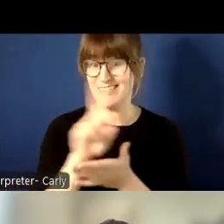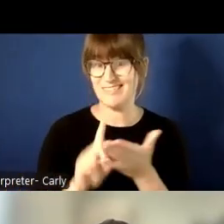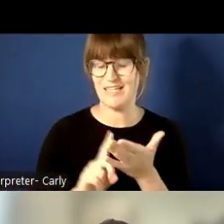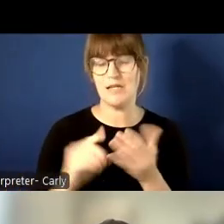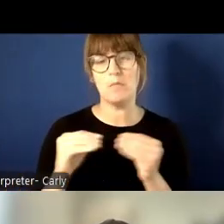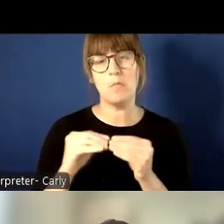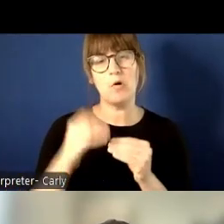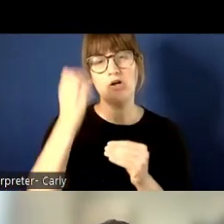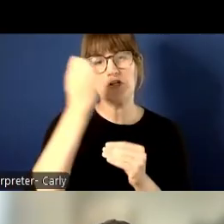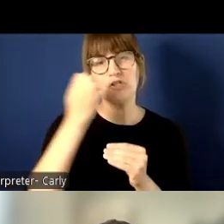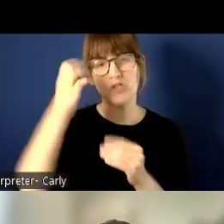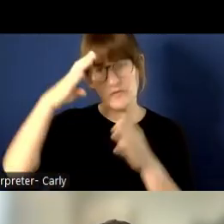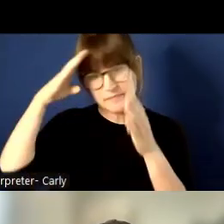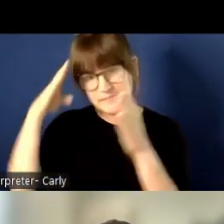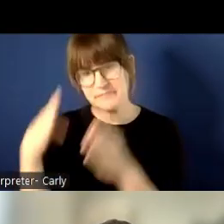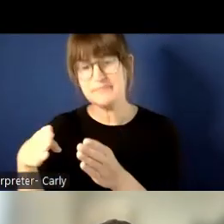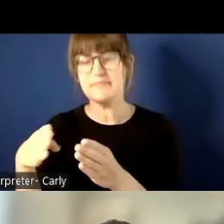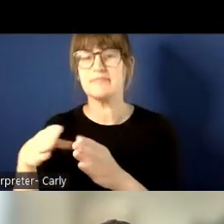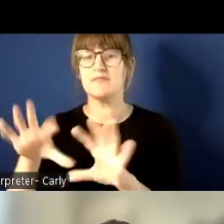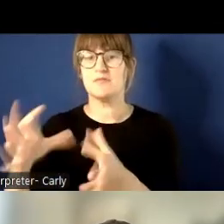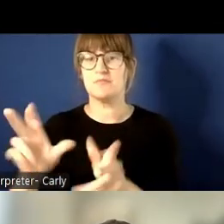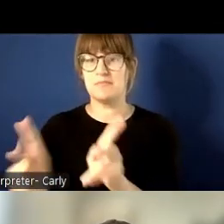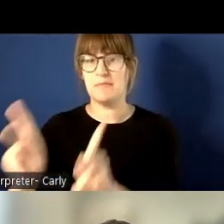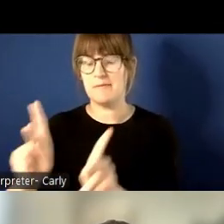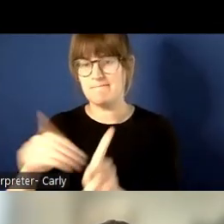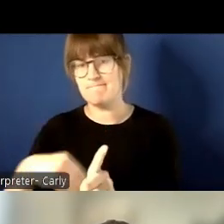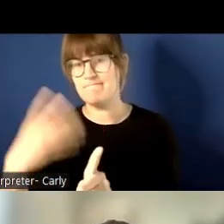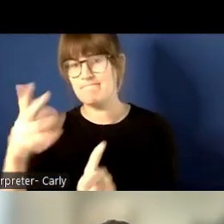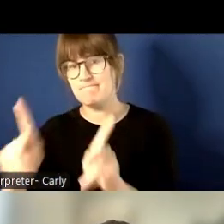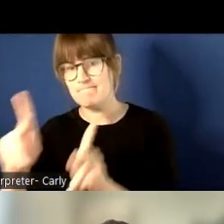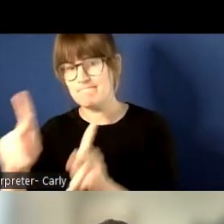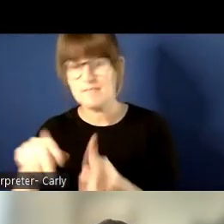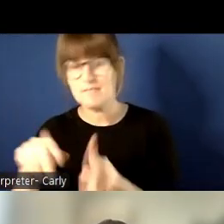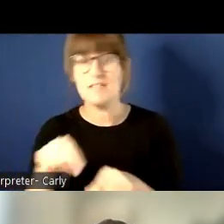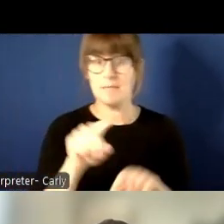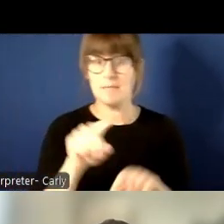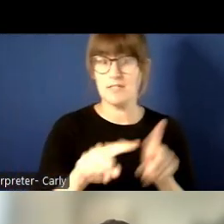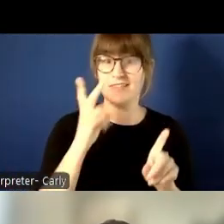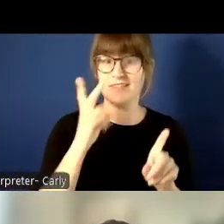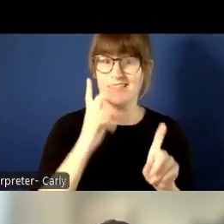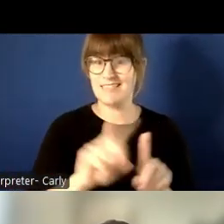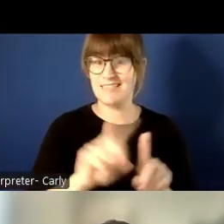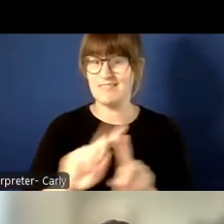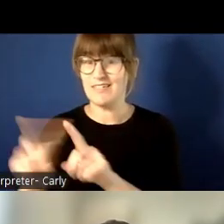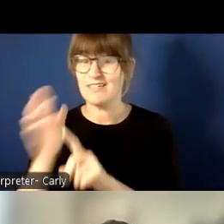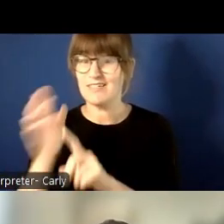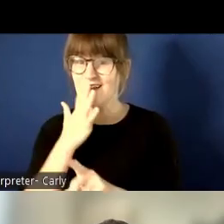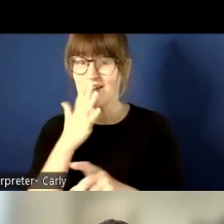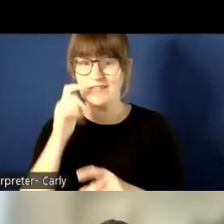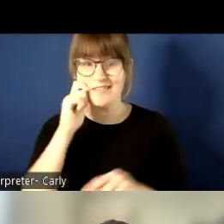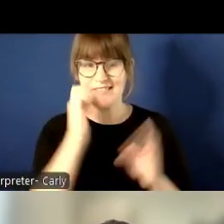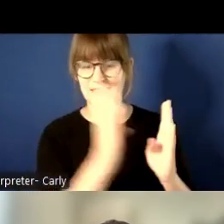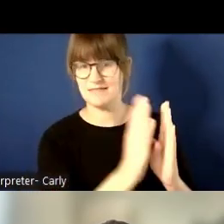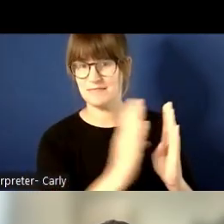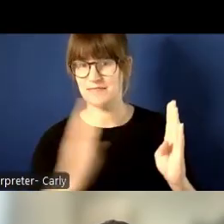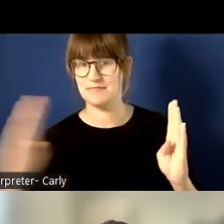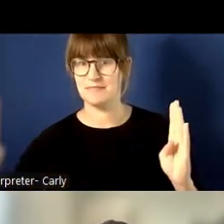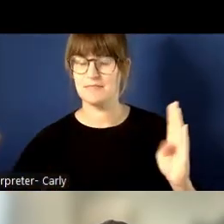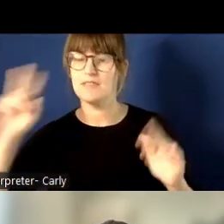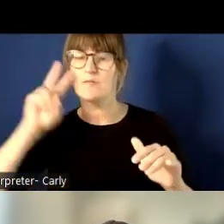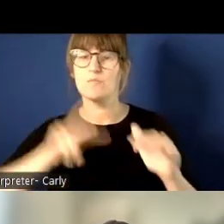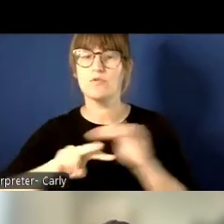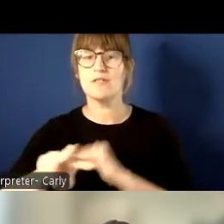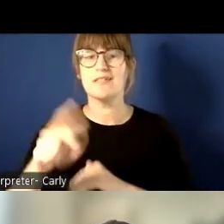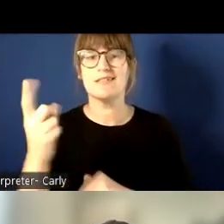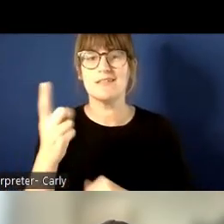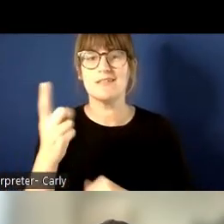Eurocentric population. So the Fitzpatrick scale is a way of grading different colors of the skin, and the main thing it's used for is to predict someone's